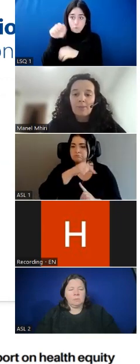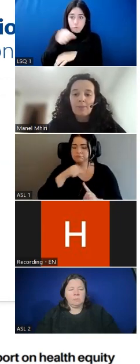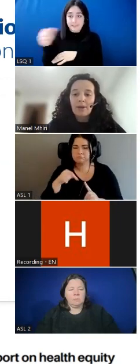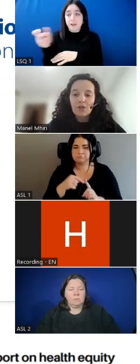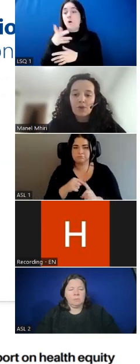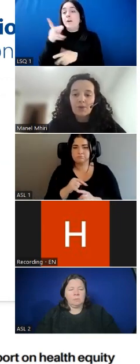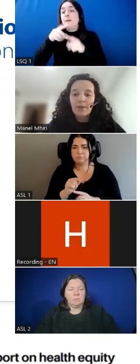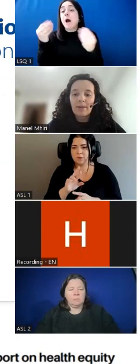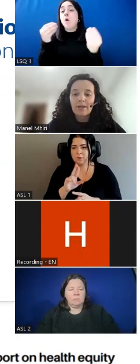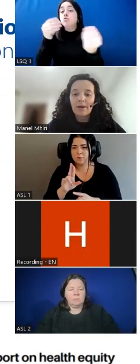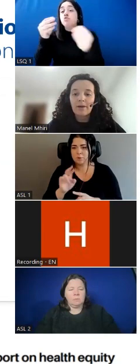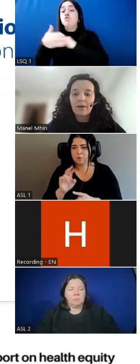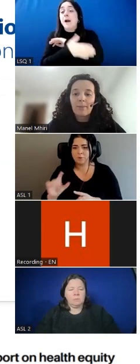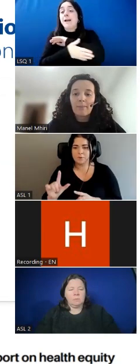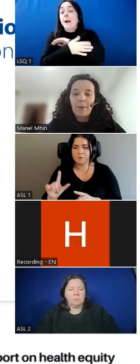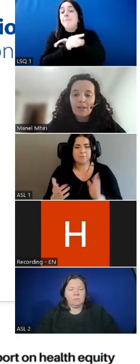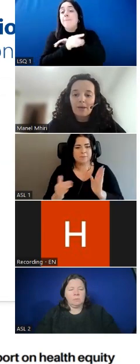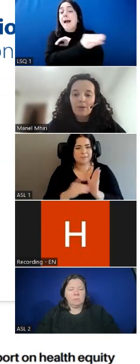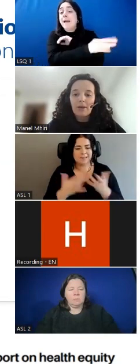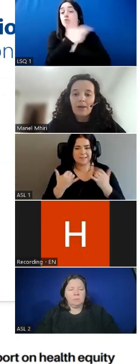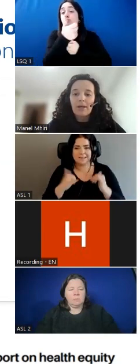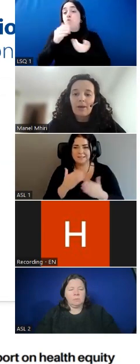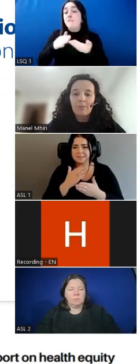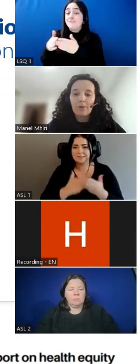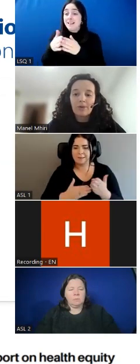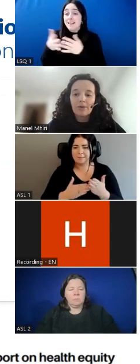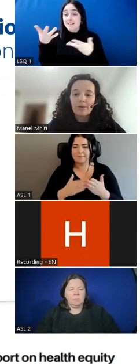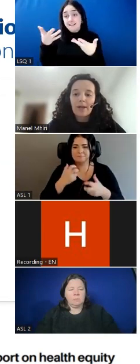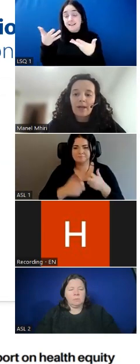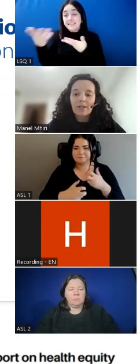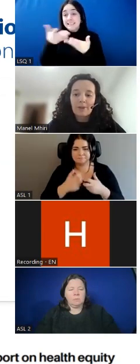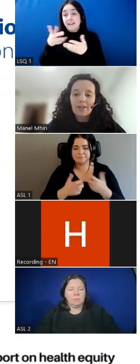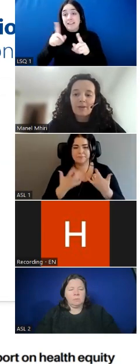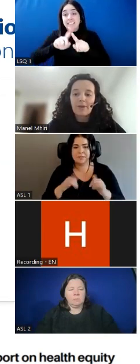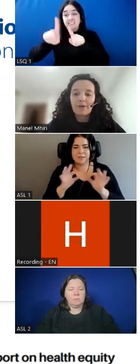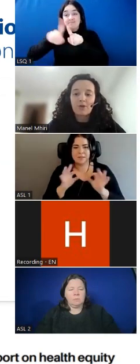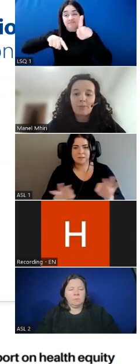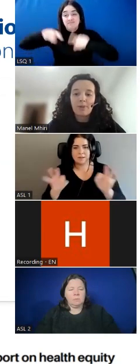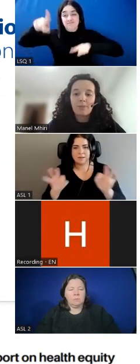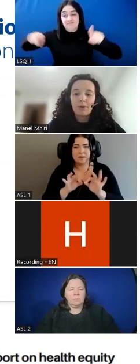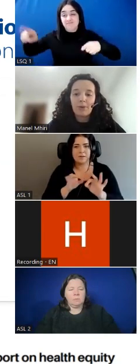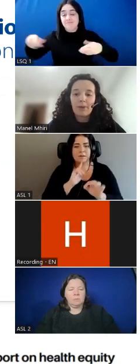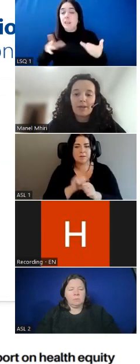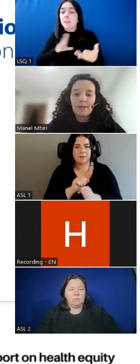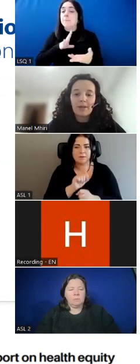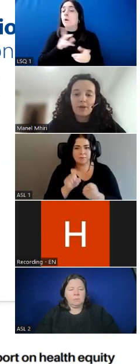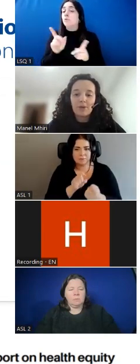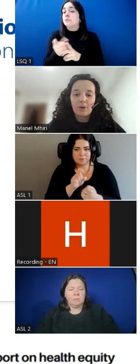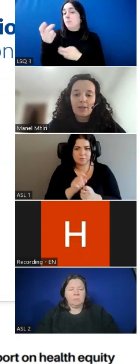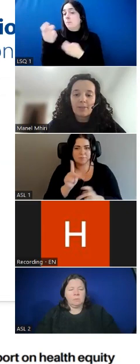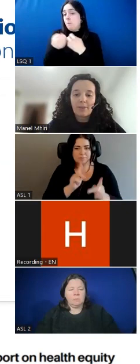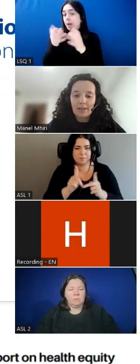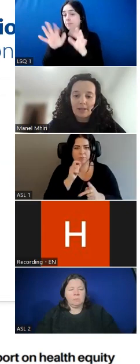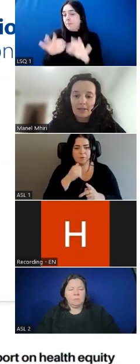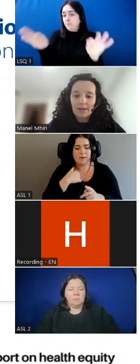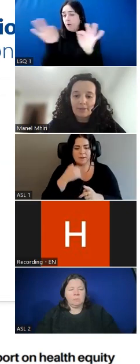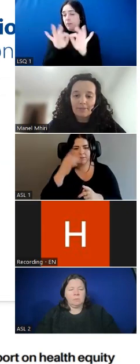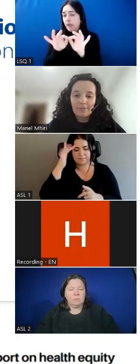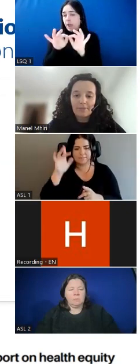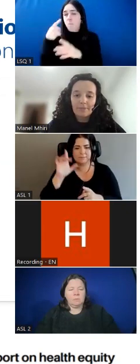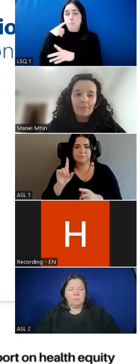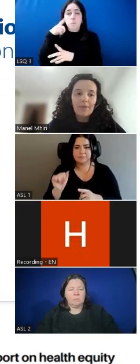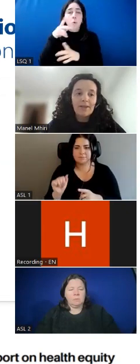remain some issues that are particularly important and specific to people with intellectual